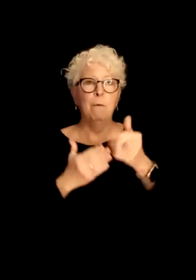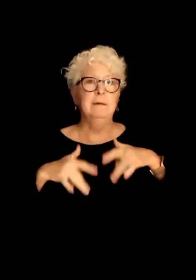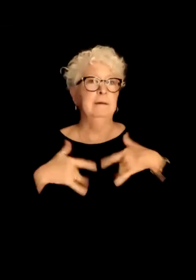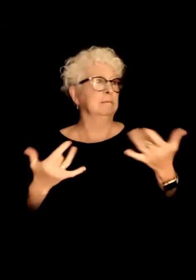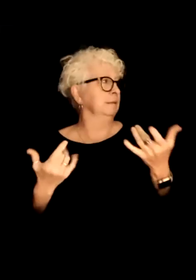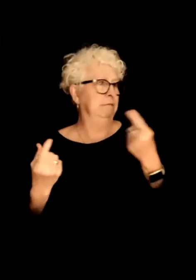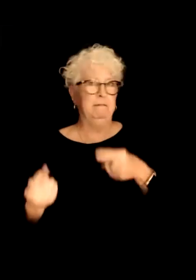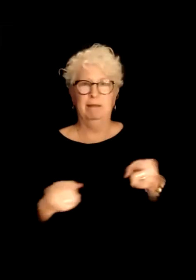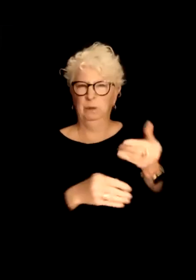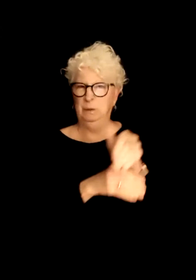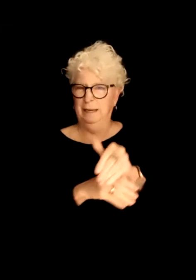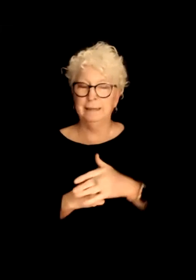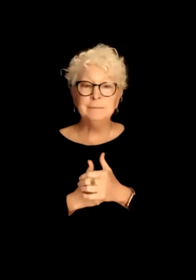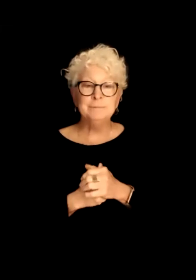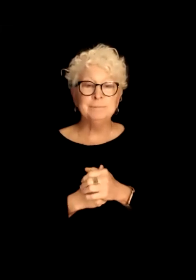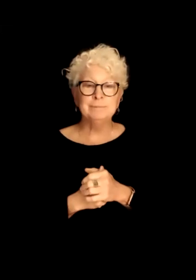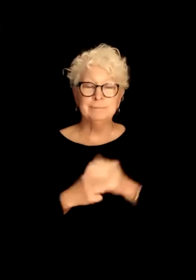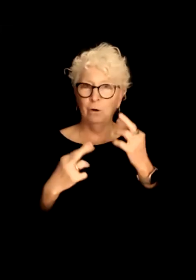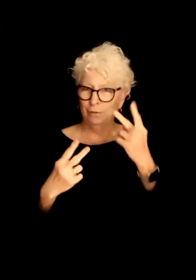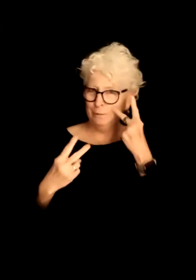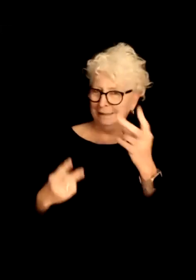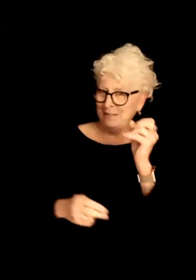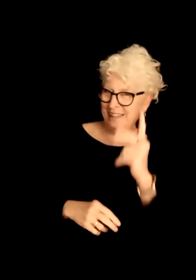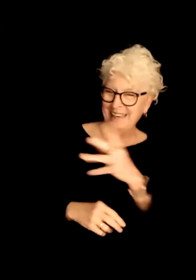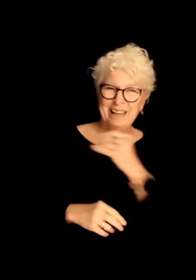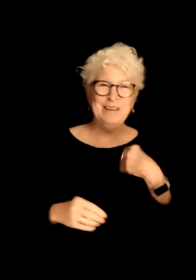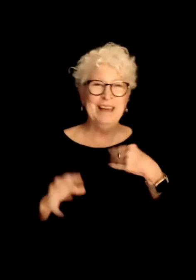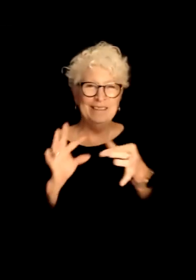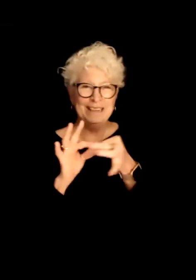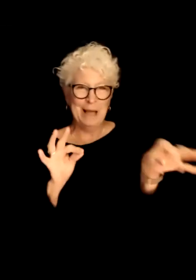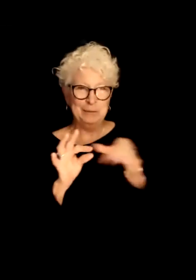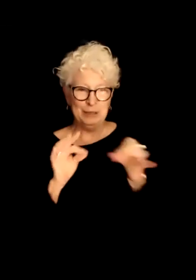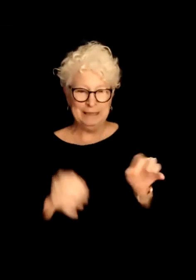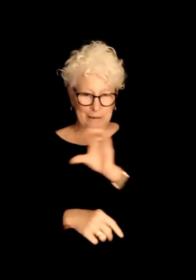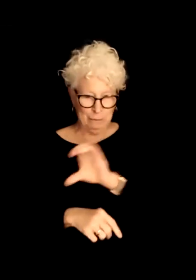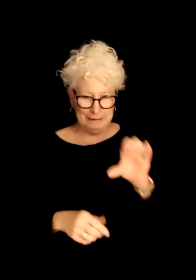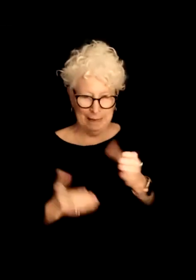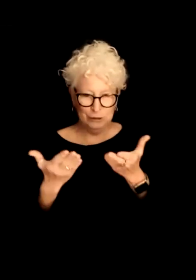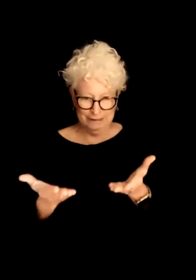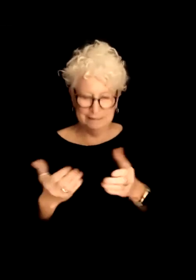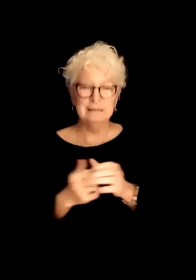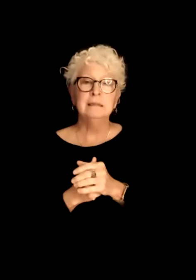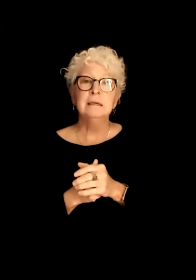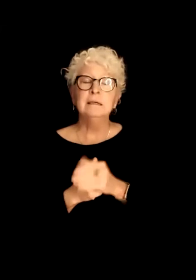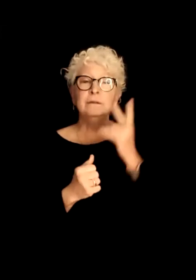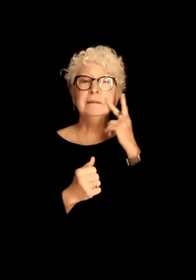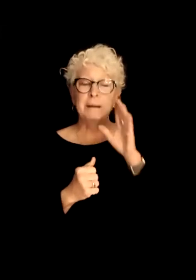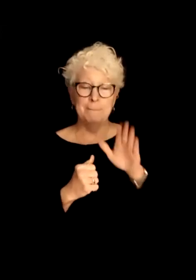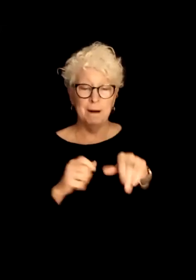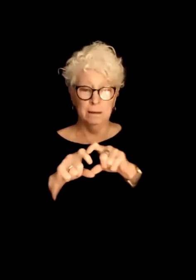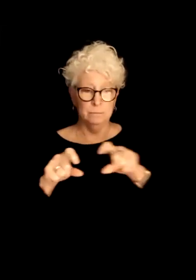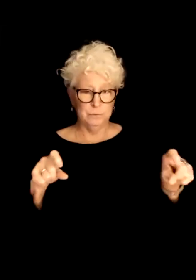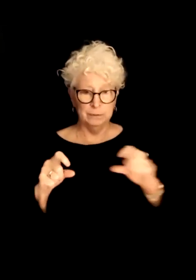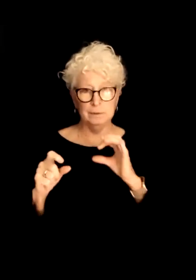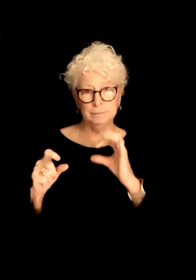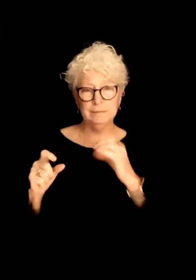hopefully see. And there's also closed captioning available as well. You can select that option down at the bottom of your Zoom